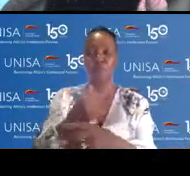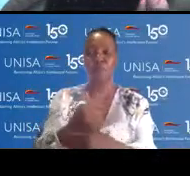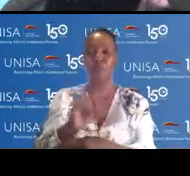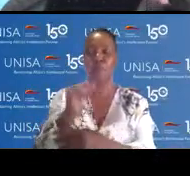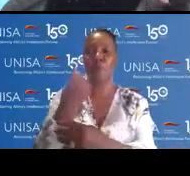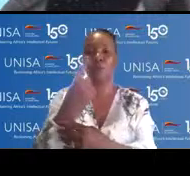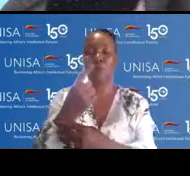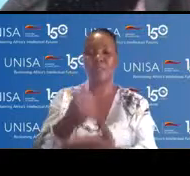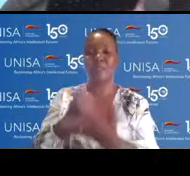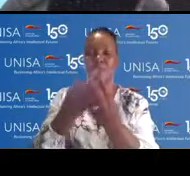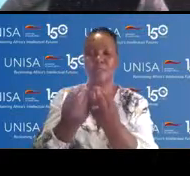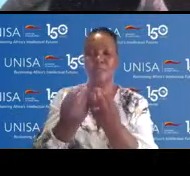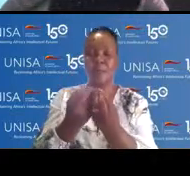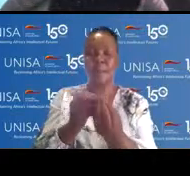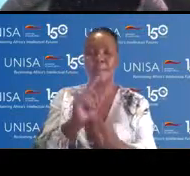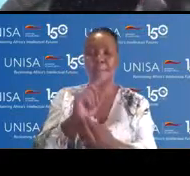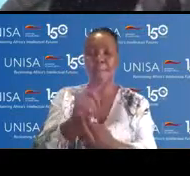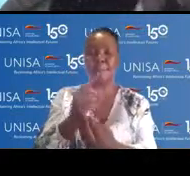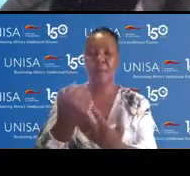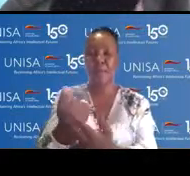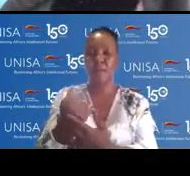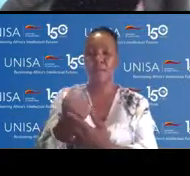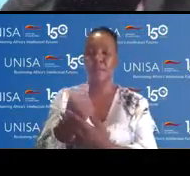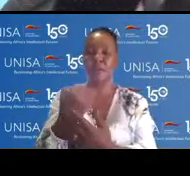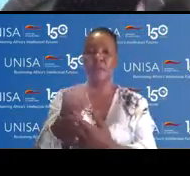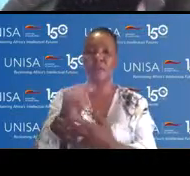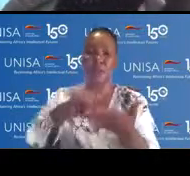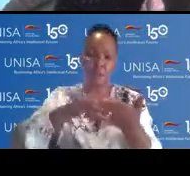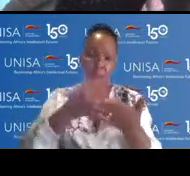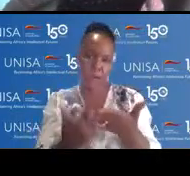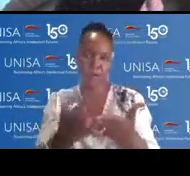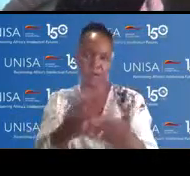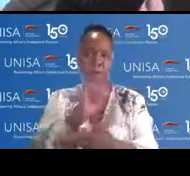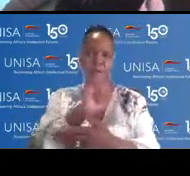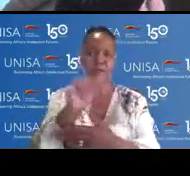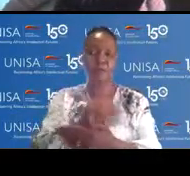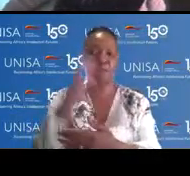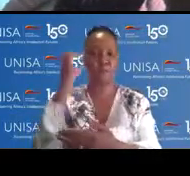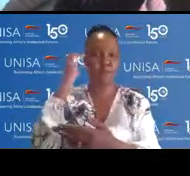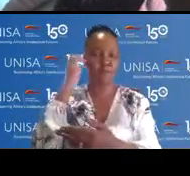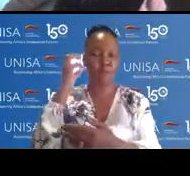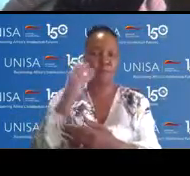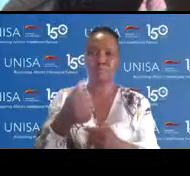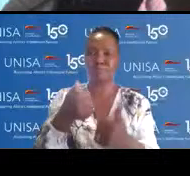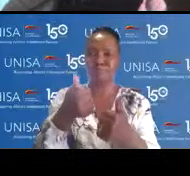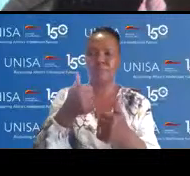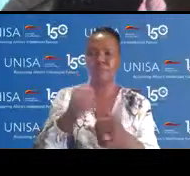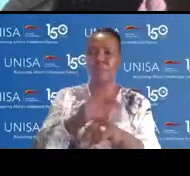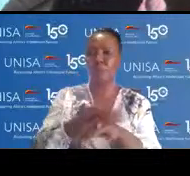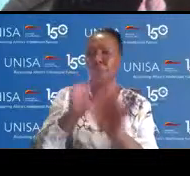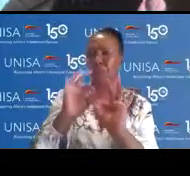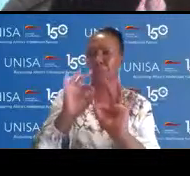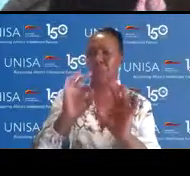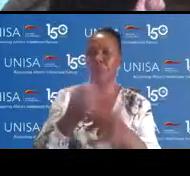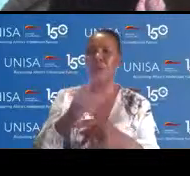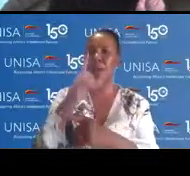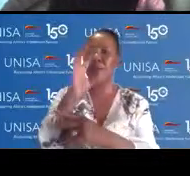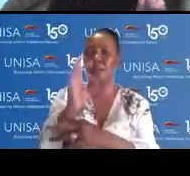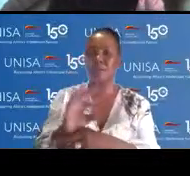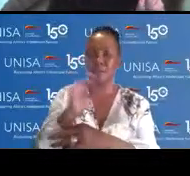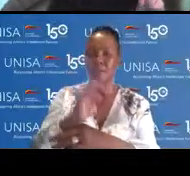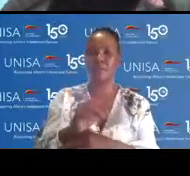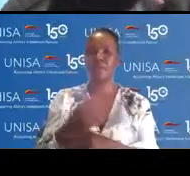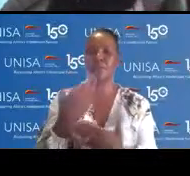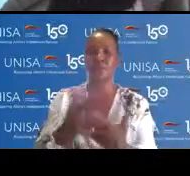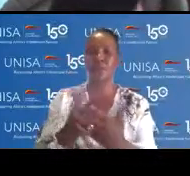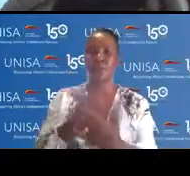remember, if you do have a laptop and your phone is a companion device, then 100%, I mean, you can always rely on your